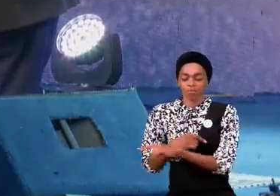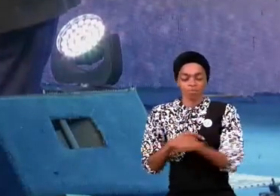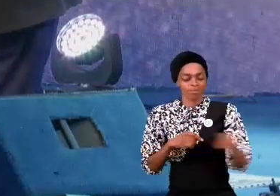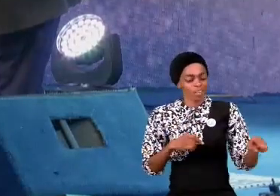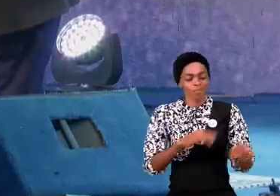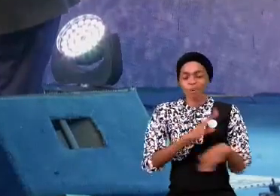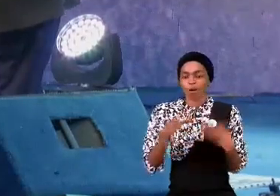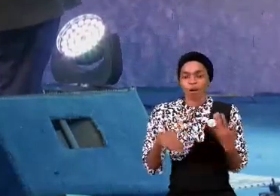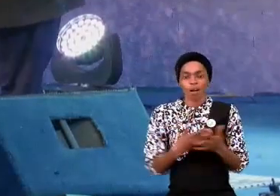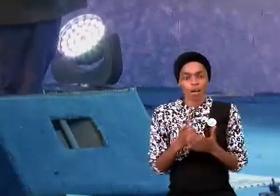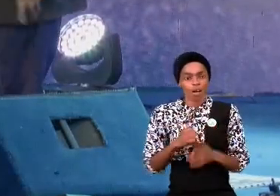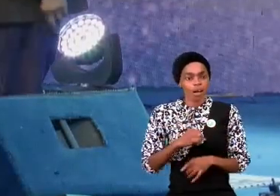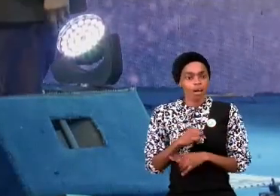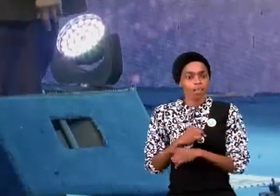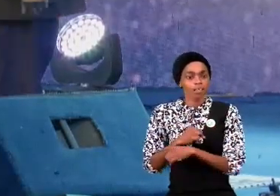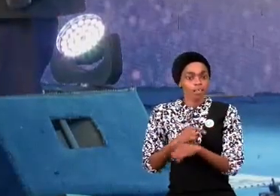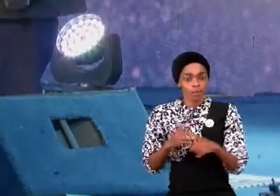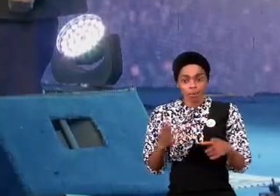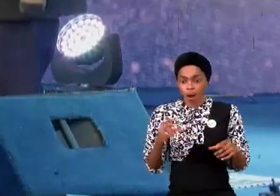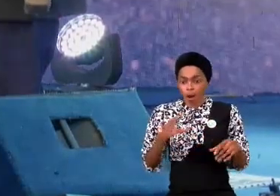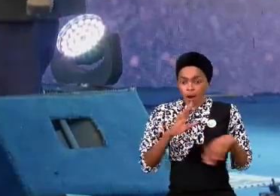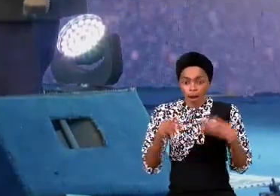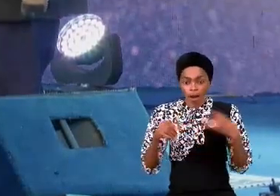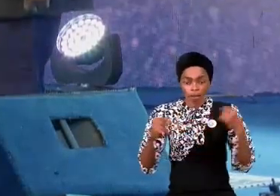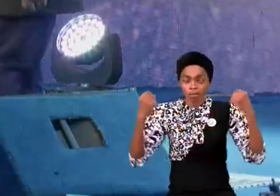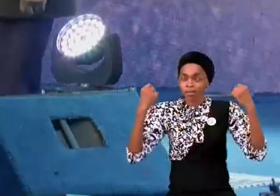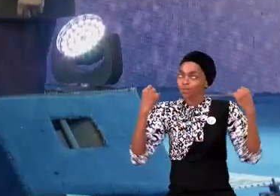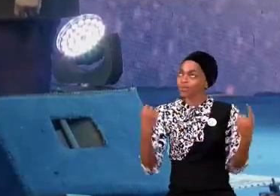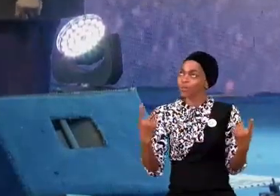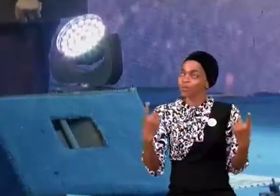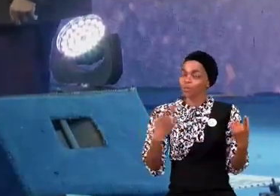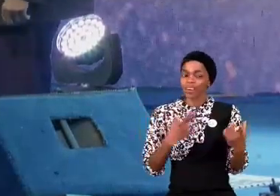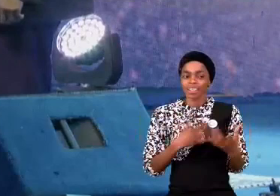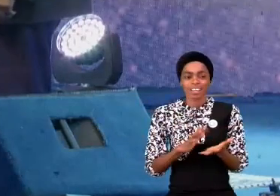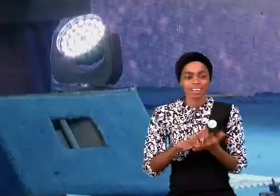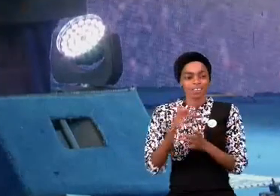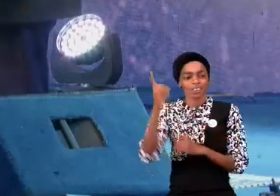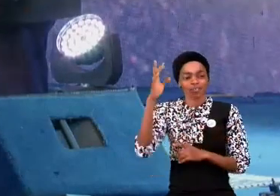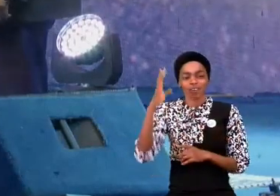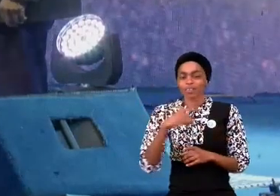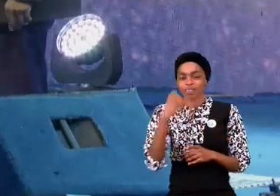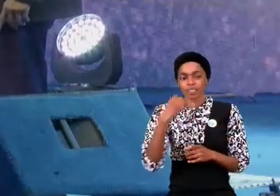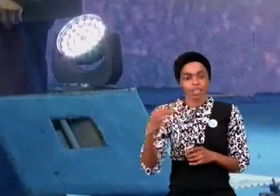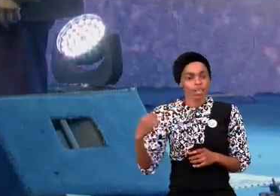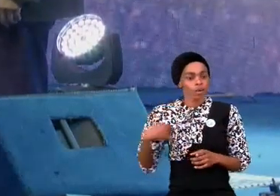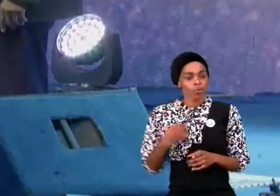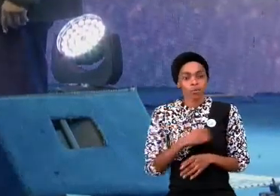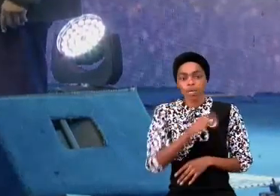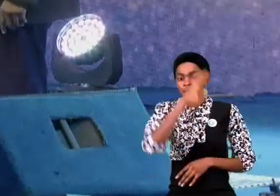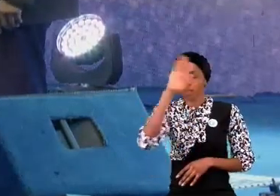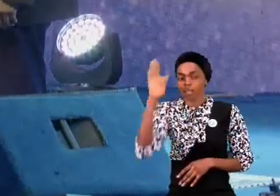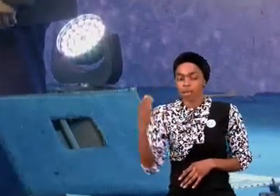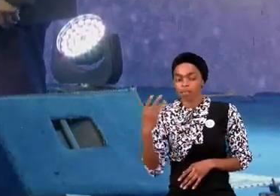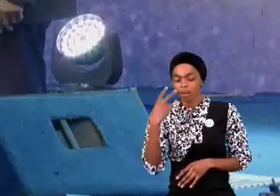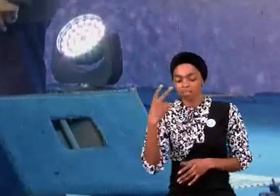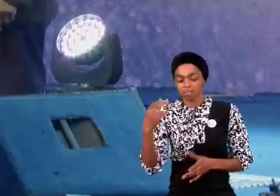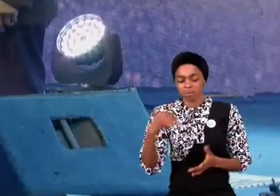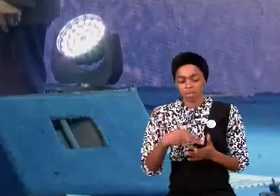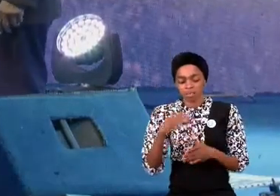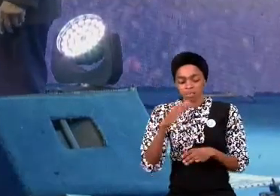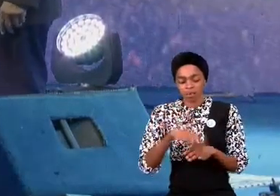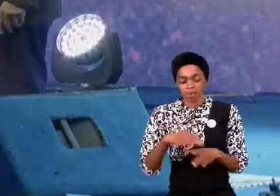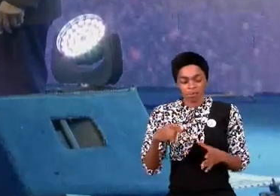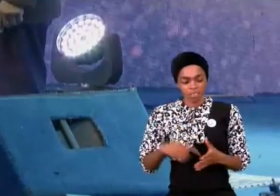saw it on this fashion. What you have never seen in your personal life.